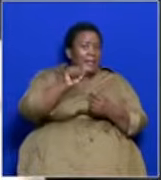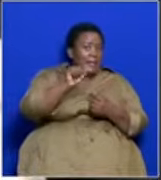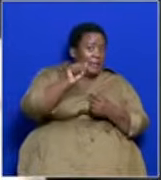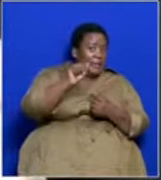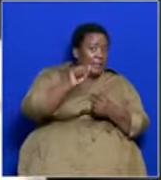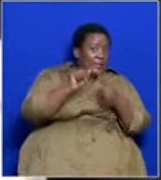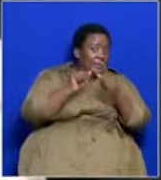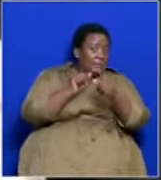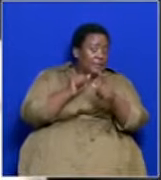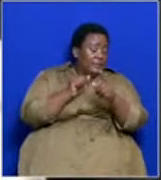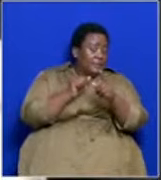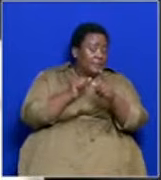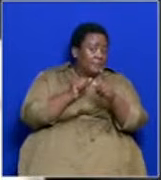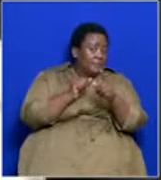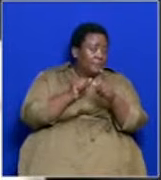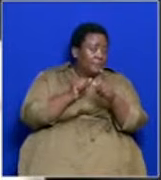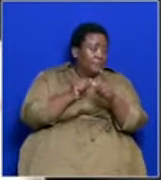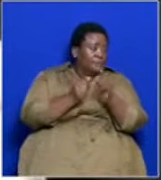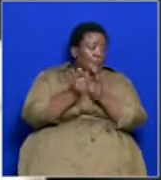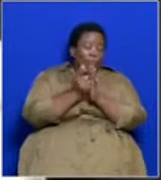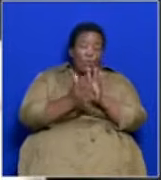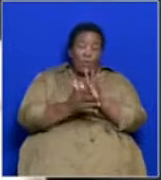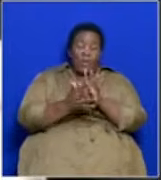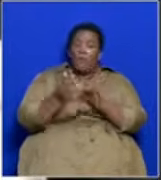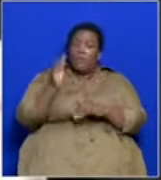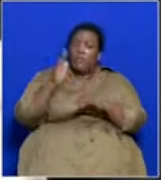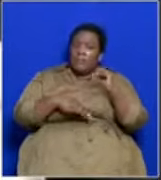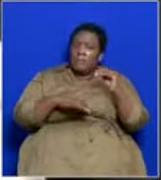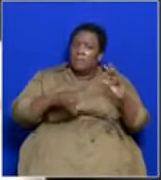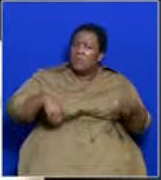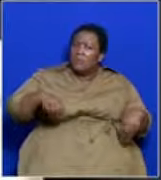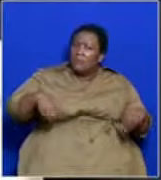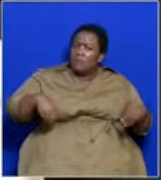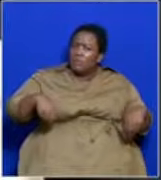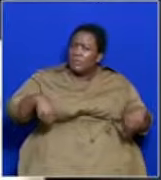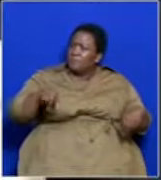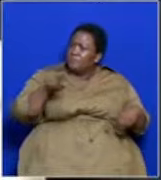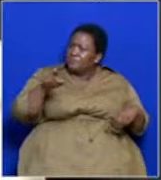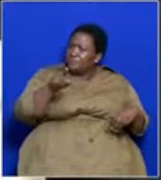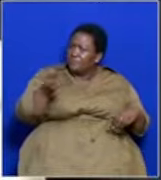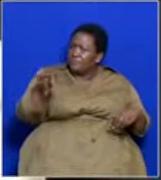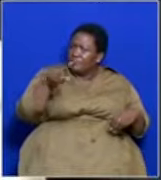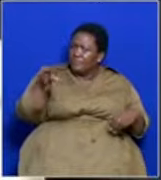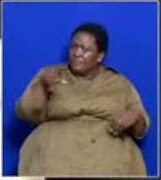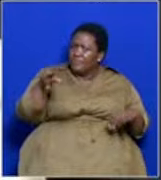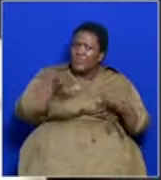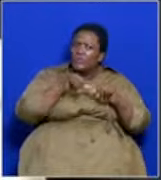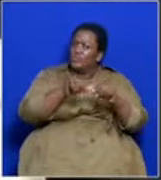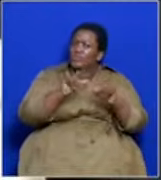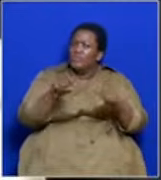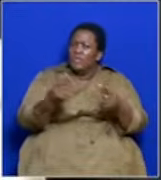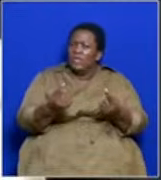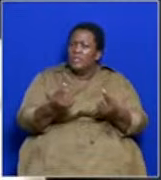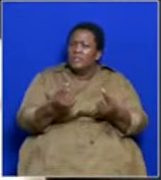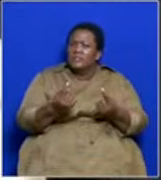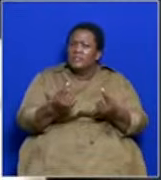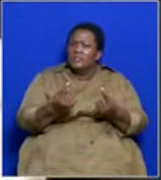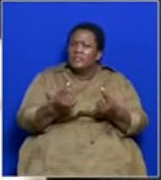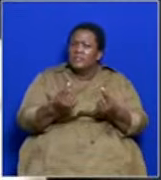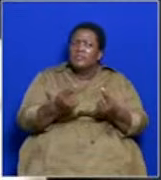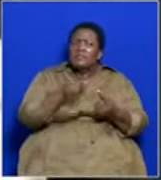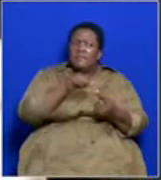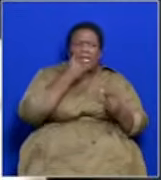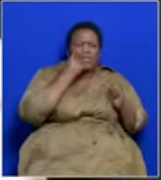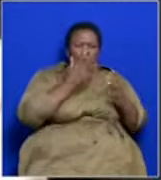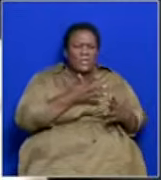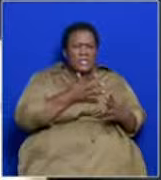of these people on the charge of corruption cannot proceed, even with a reluctant witness, because